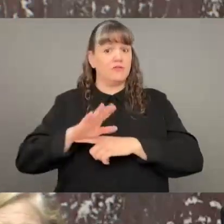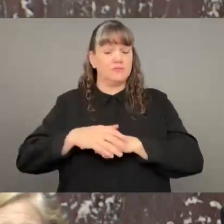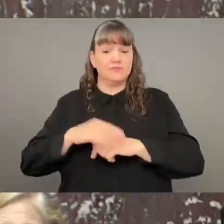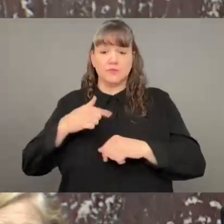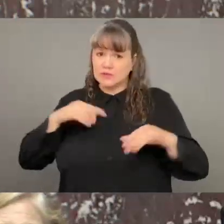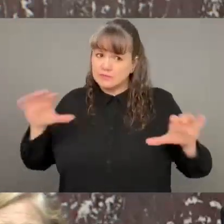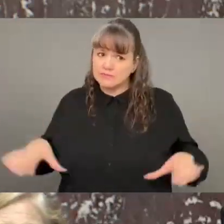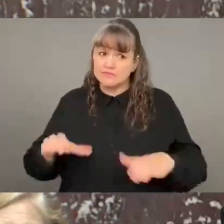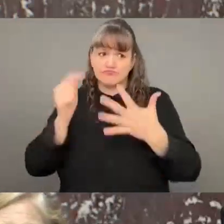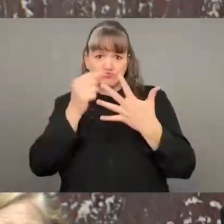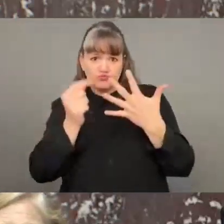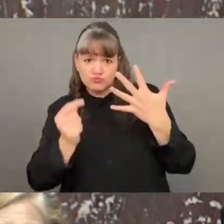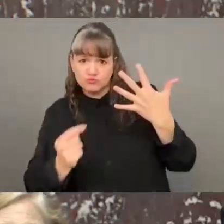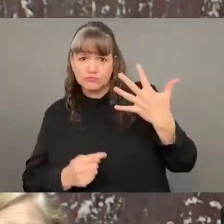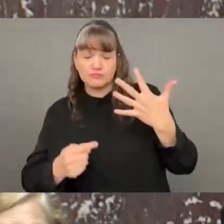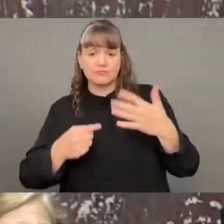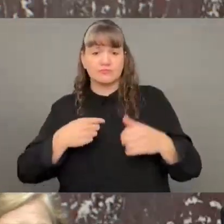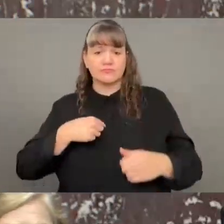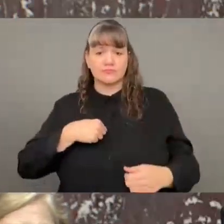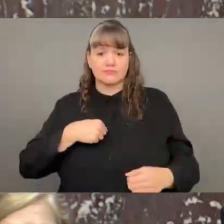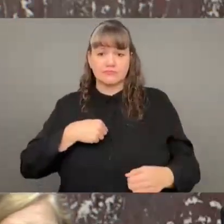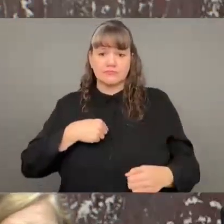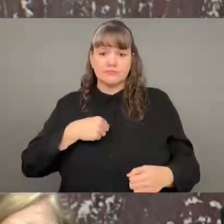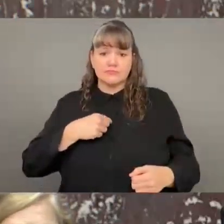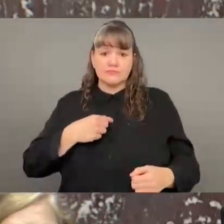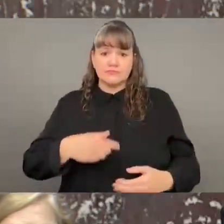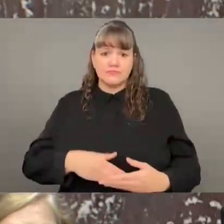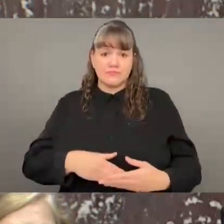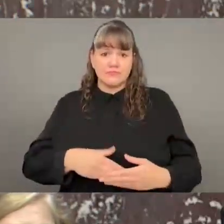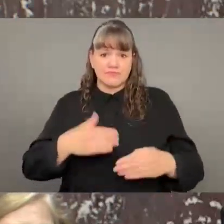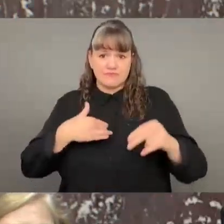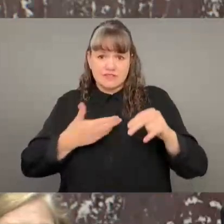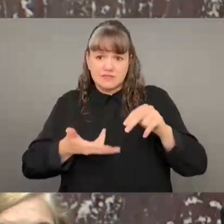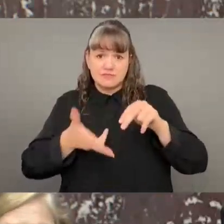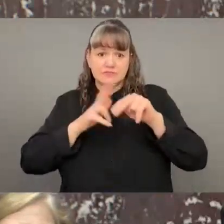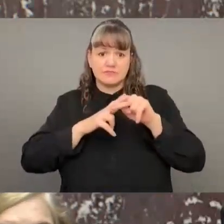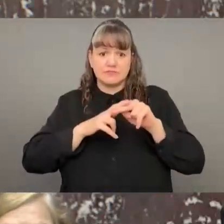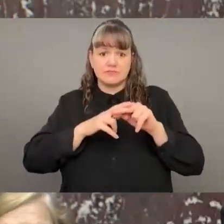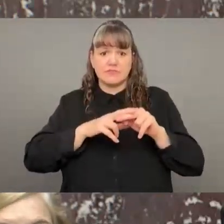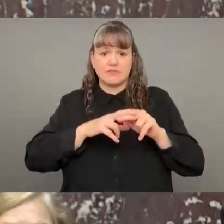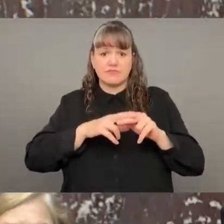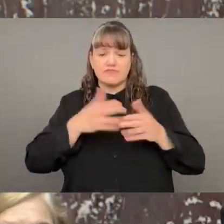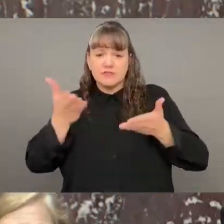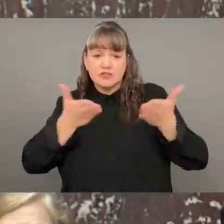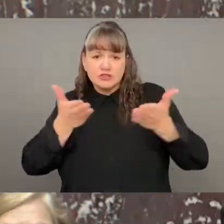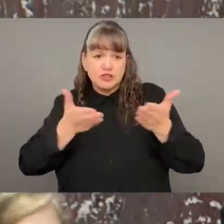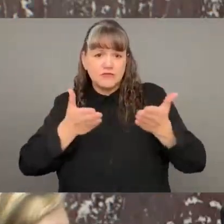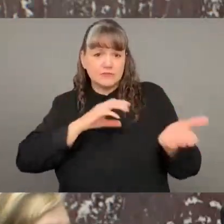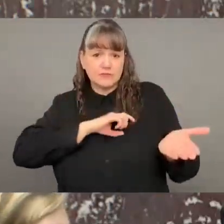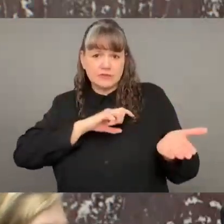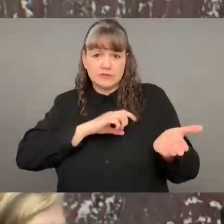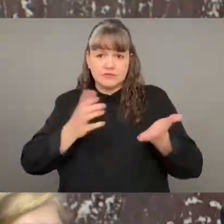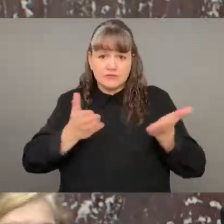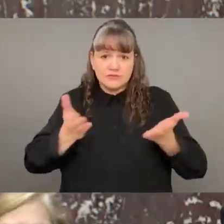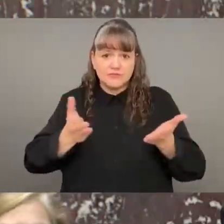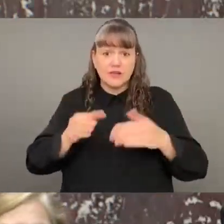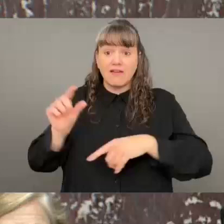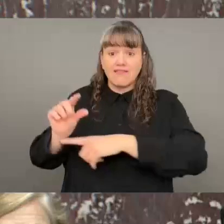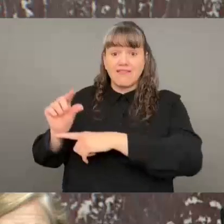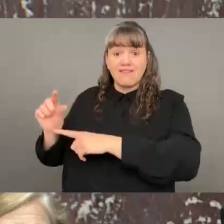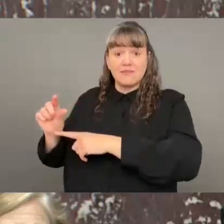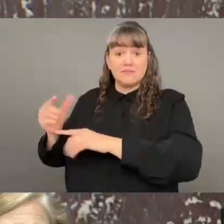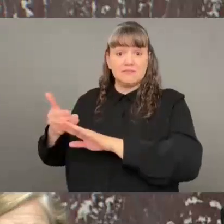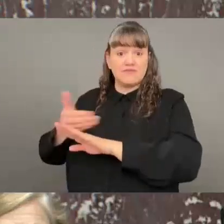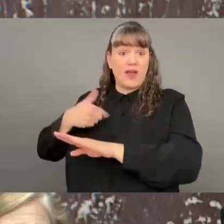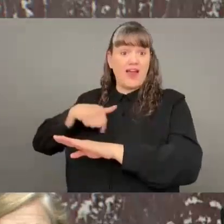rebuild the critical services that were cut under the opposition leader's time in government. The opposition leader's